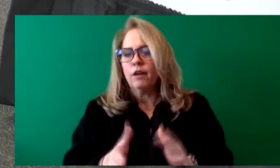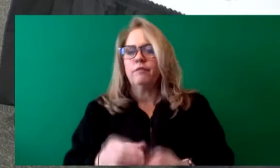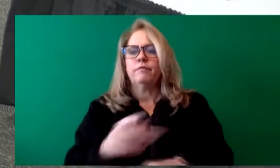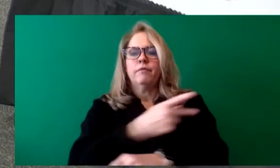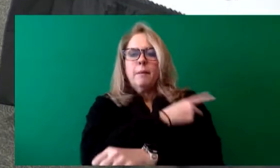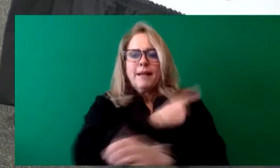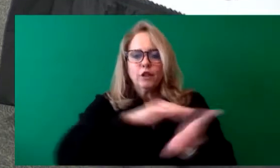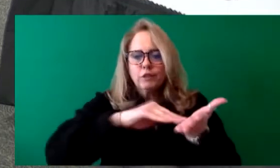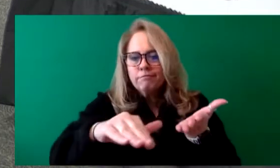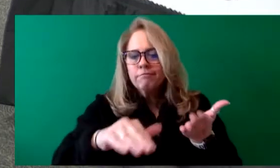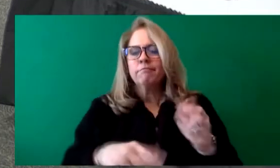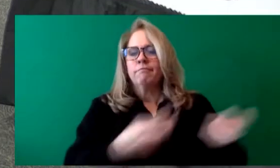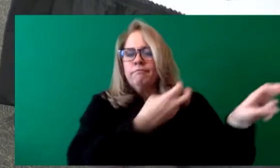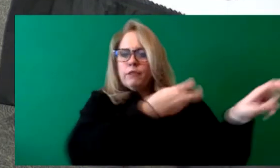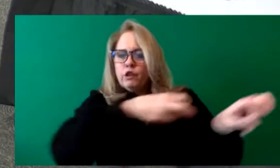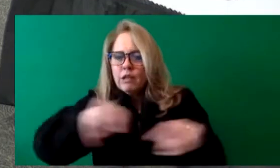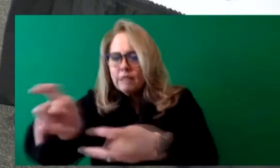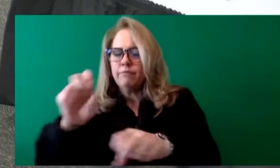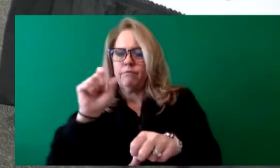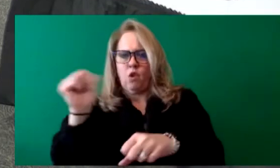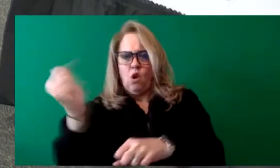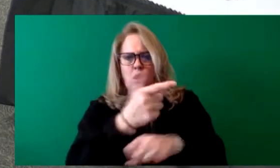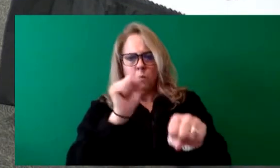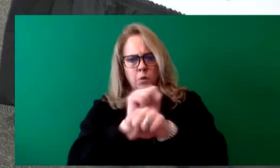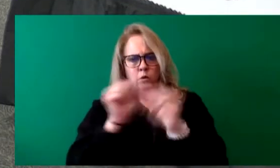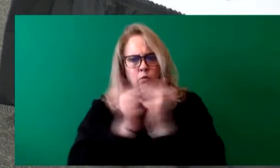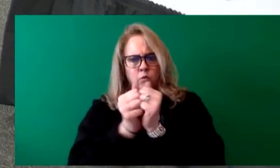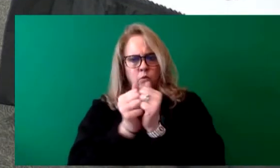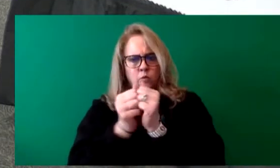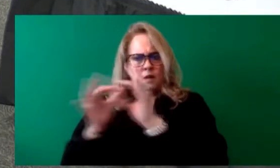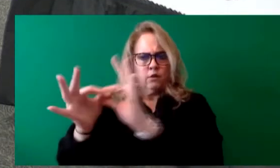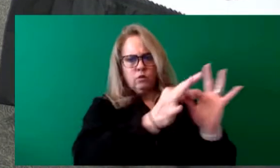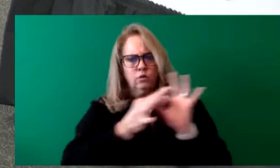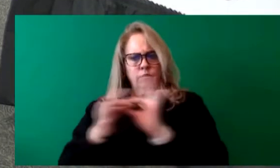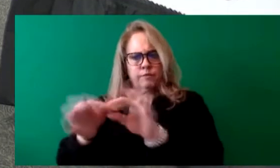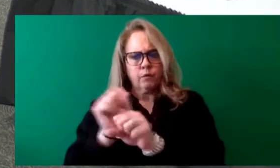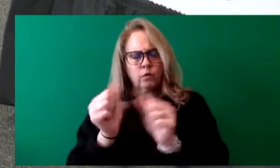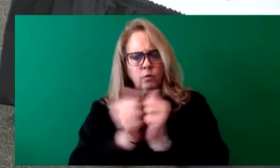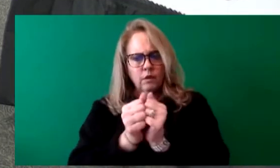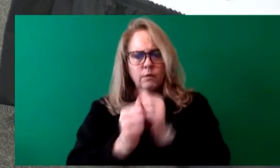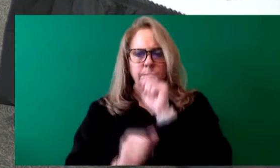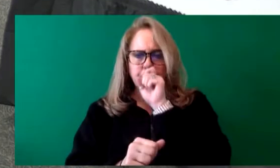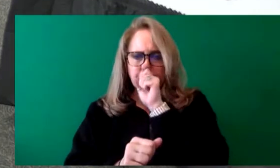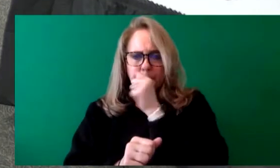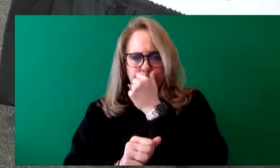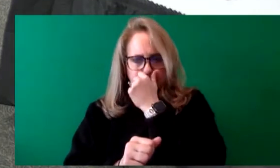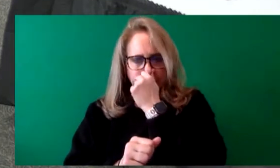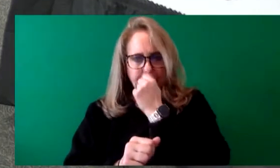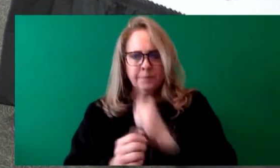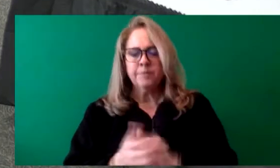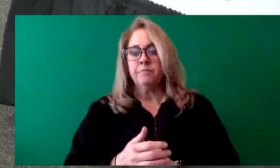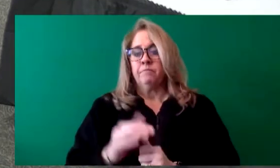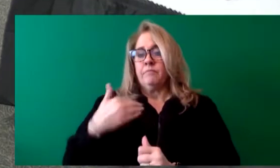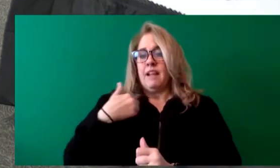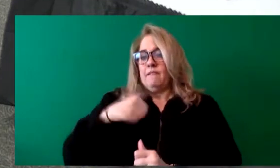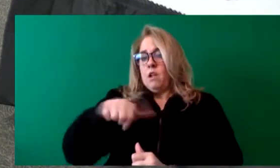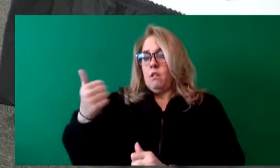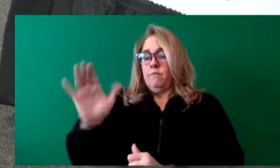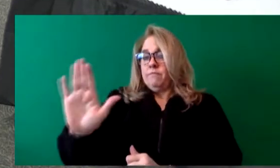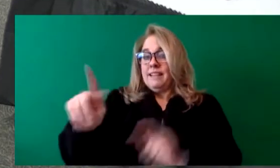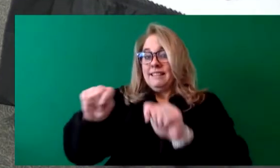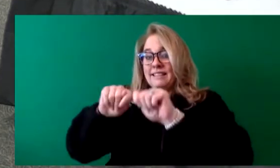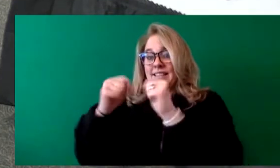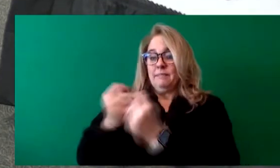to Peakview services. Through this initiative and countless other efforts, Ty and her staff have shown their dedication